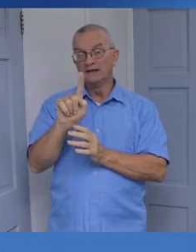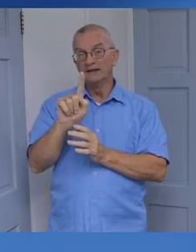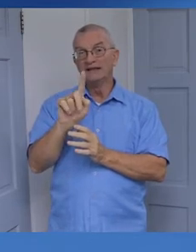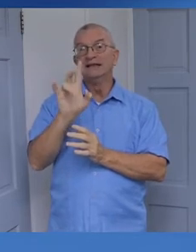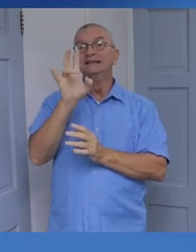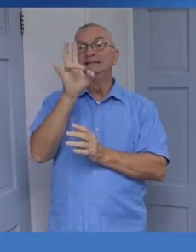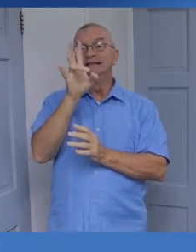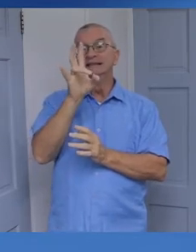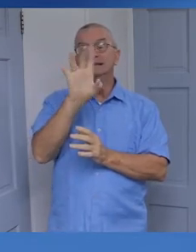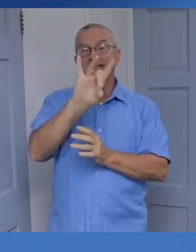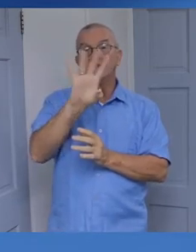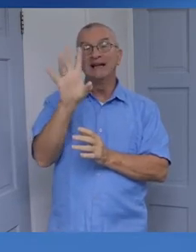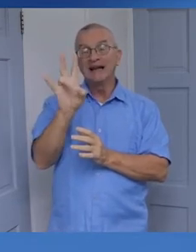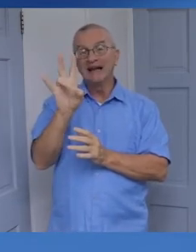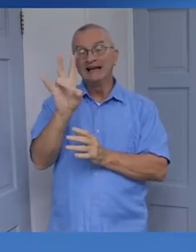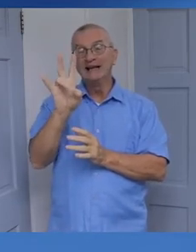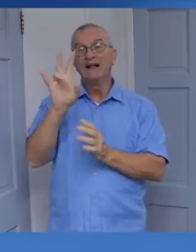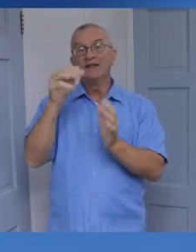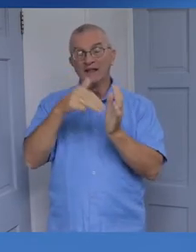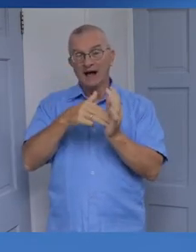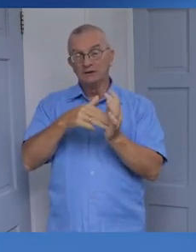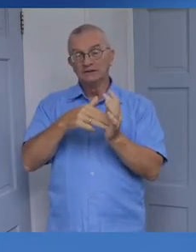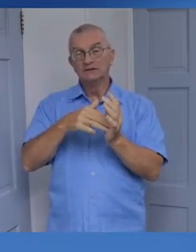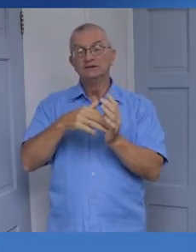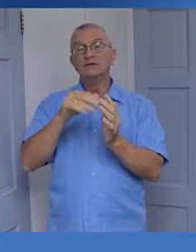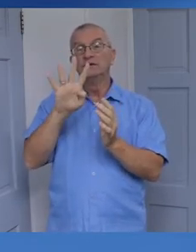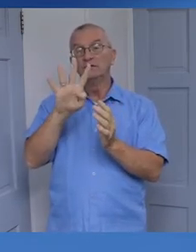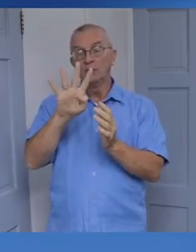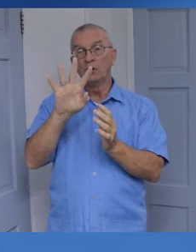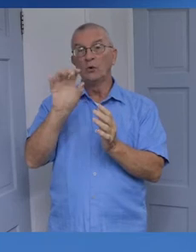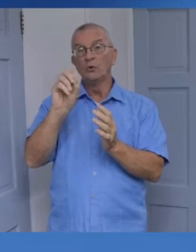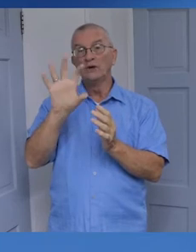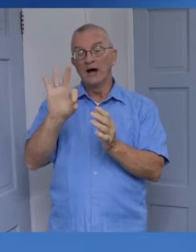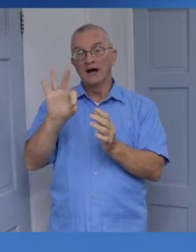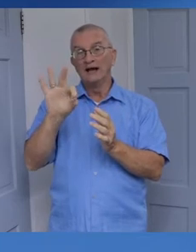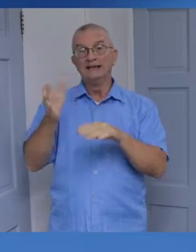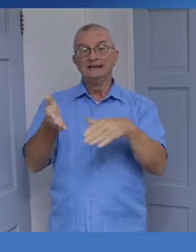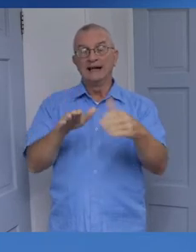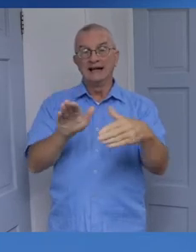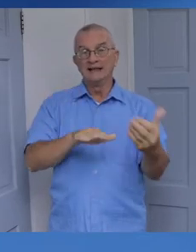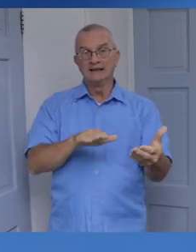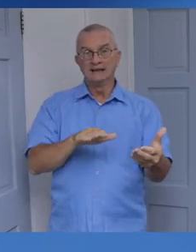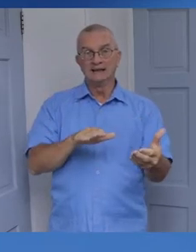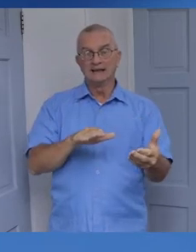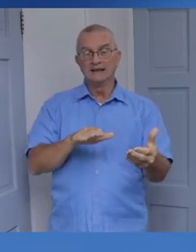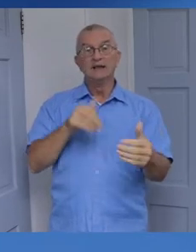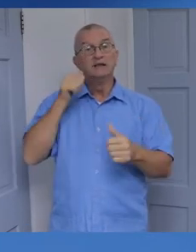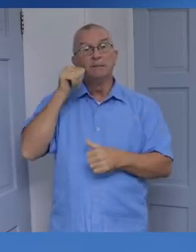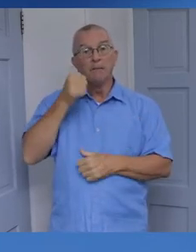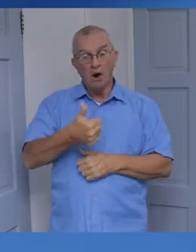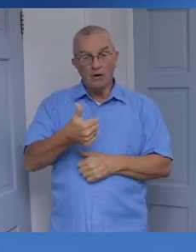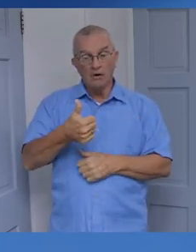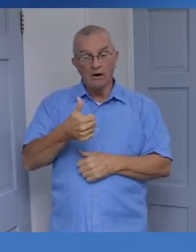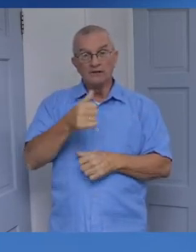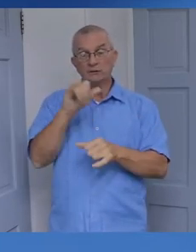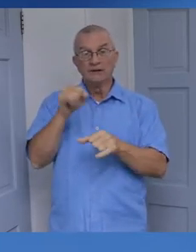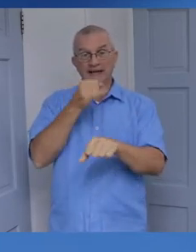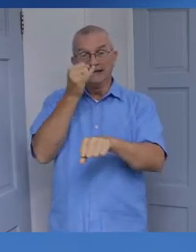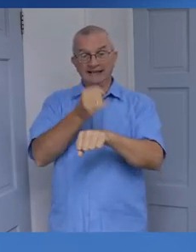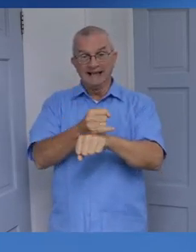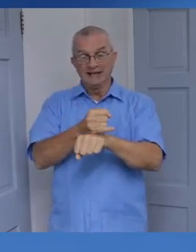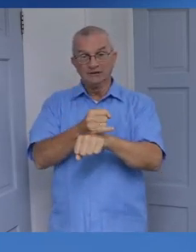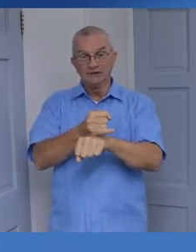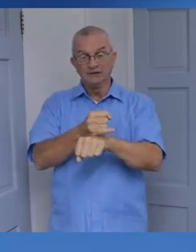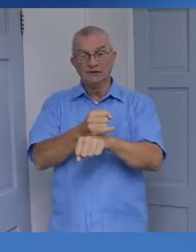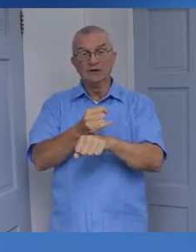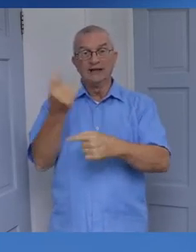78,409 deaths. Tomorrow, as we observe International Day of the Midwives, I wish to take